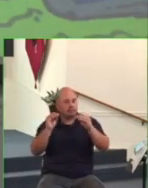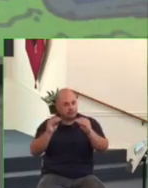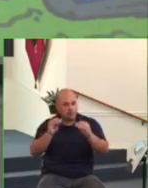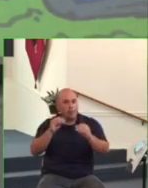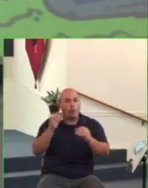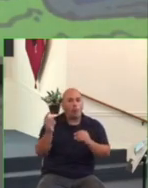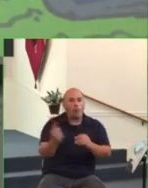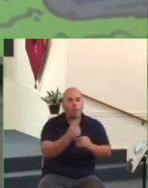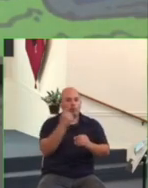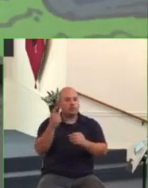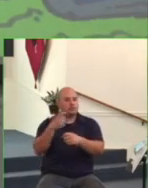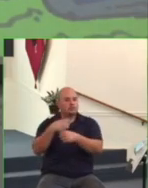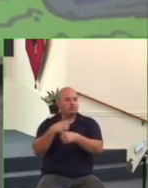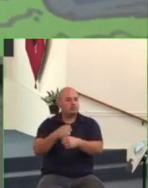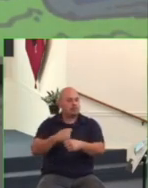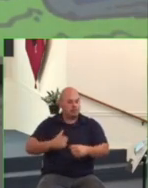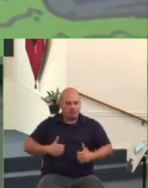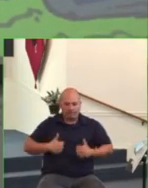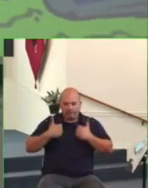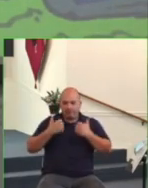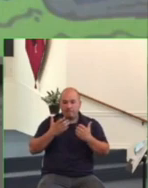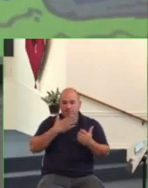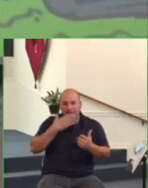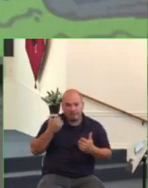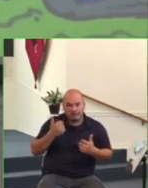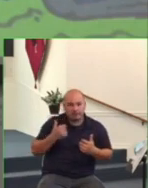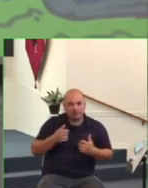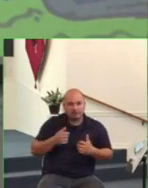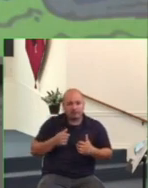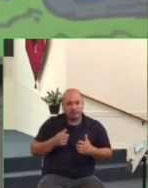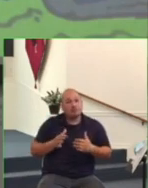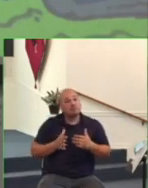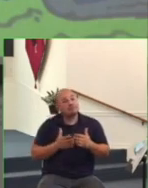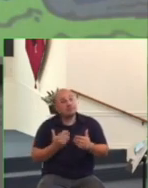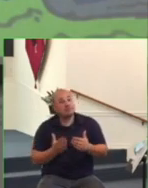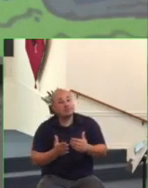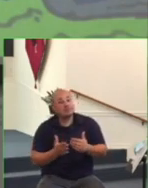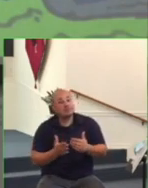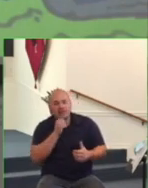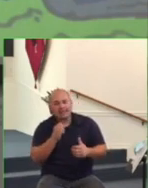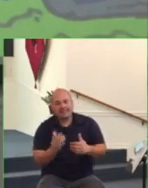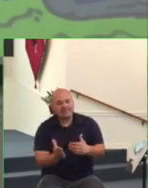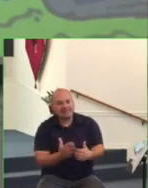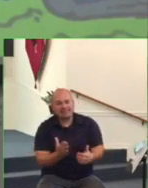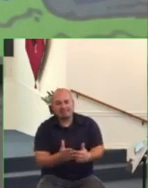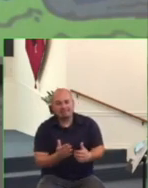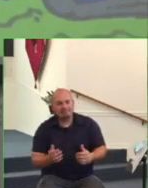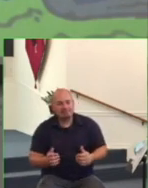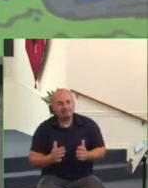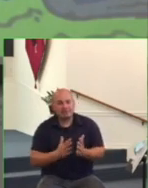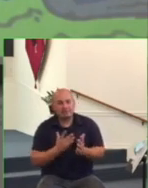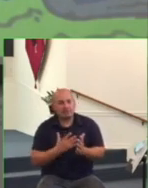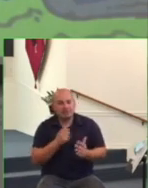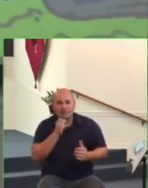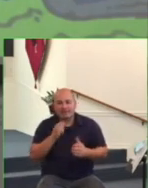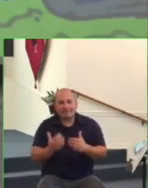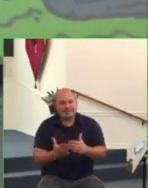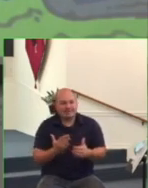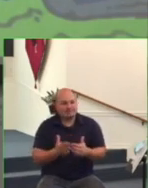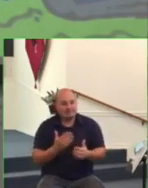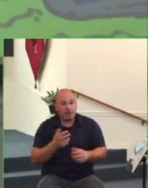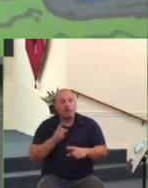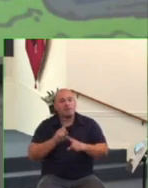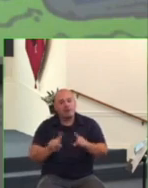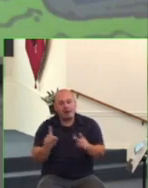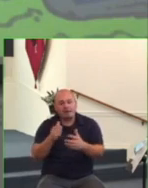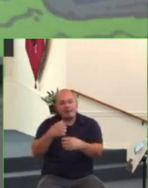better. They make us better people and they bring us closer to God. If you believe this